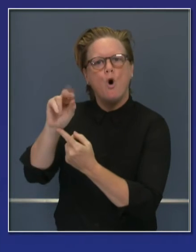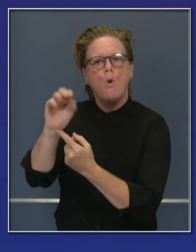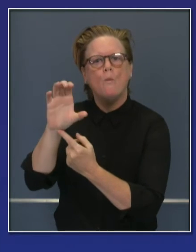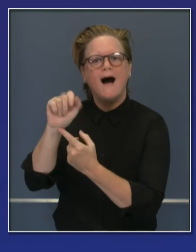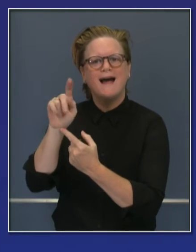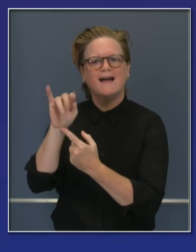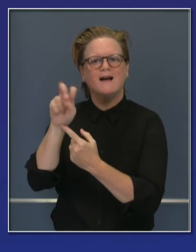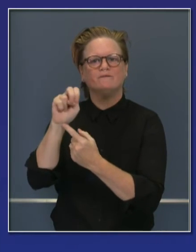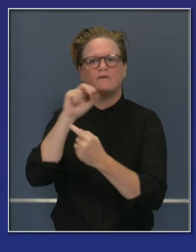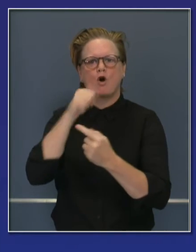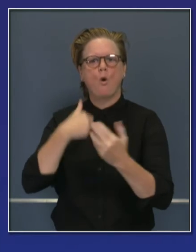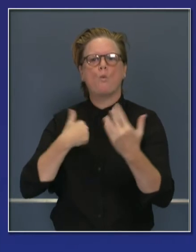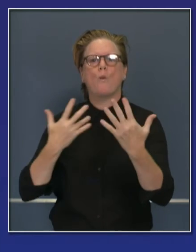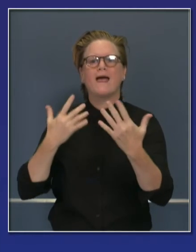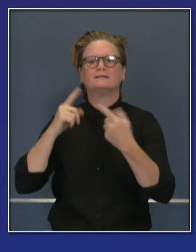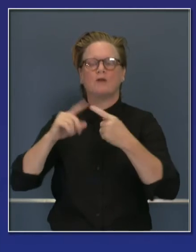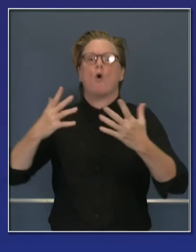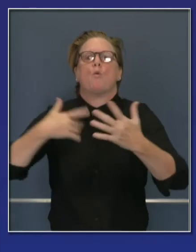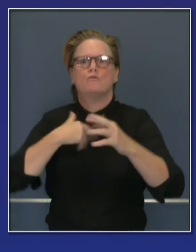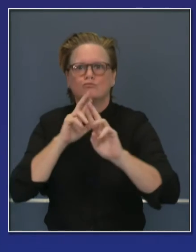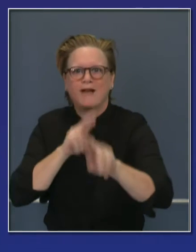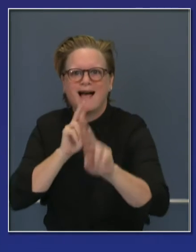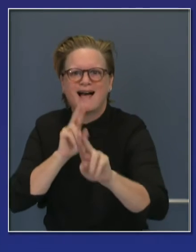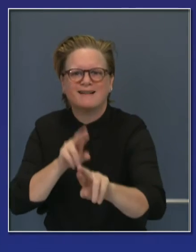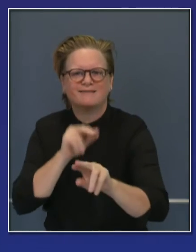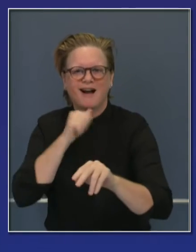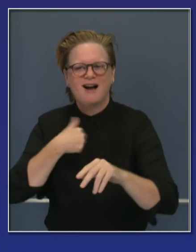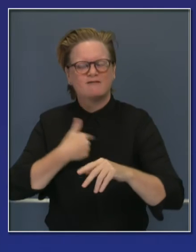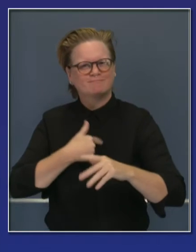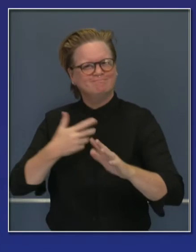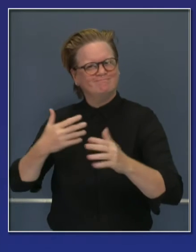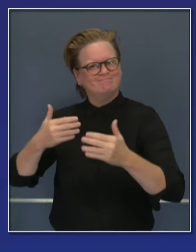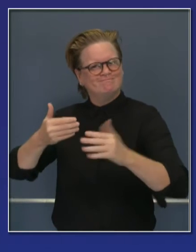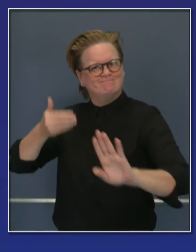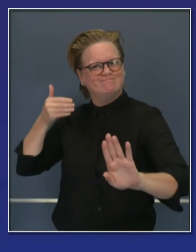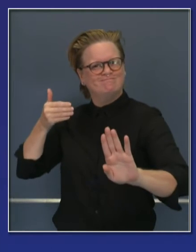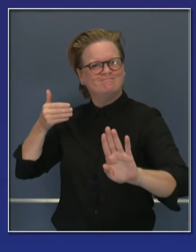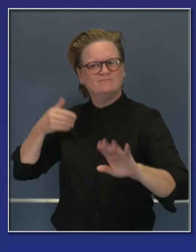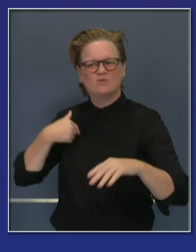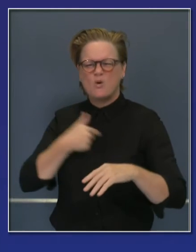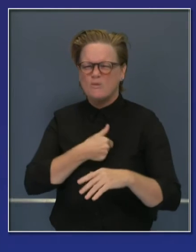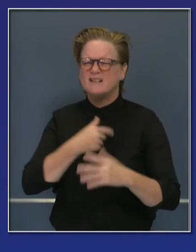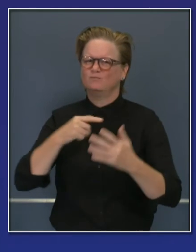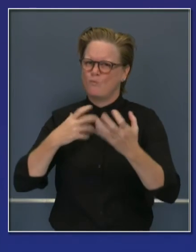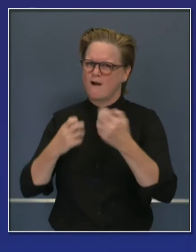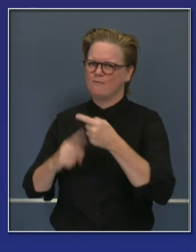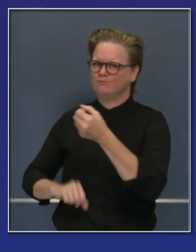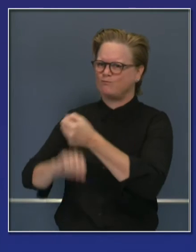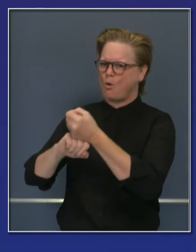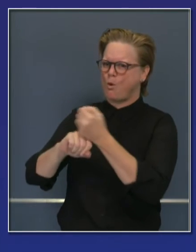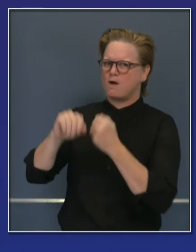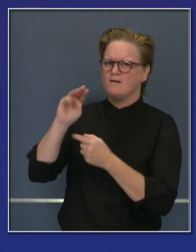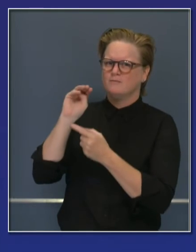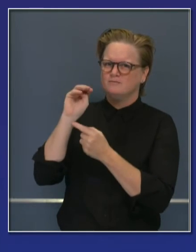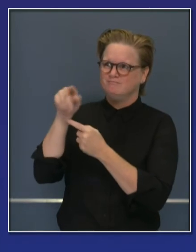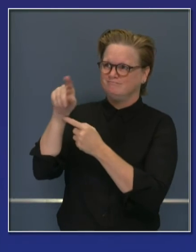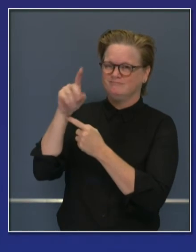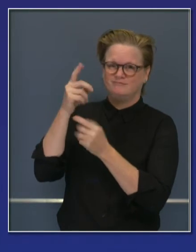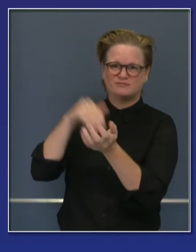we also are blessed to be supported by the new COVID Advisory Committee that Vice President